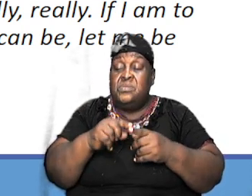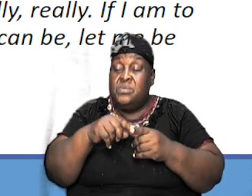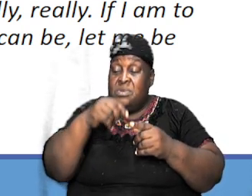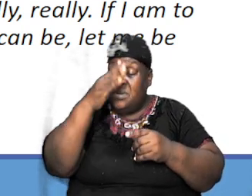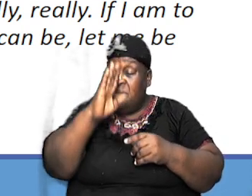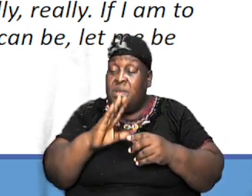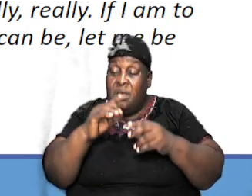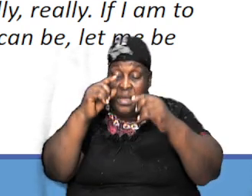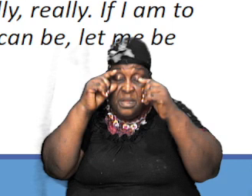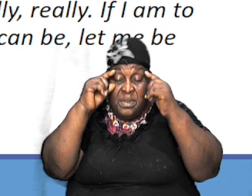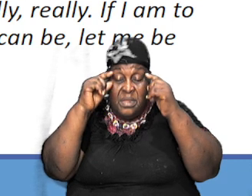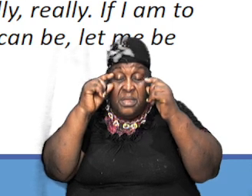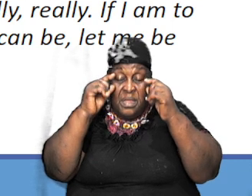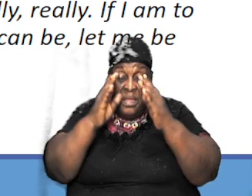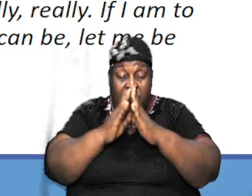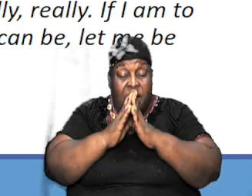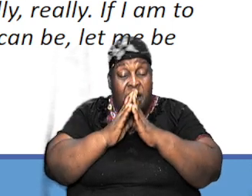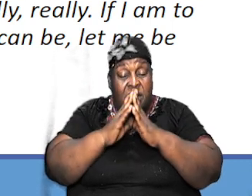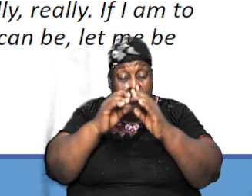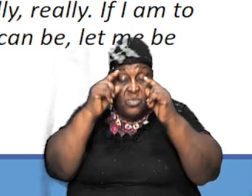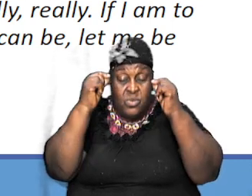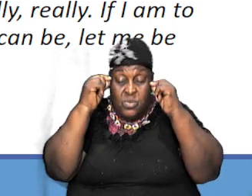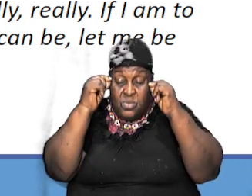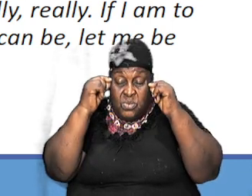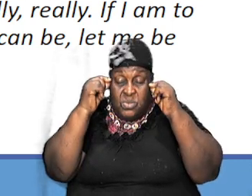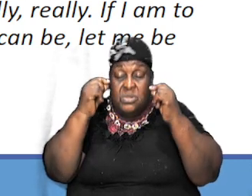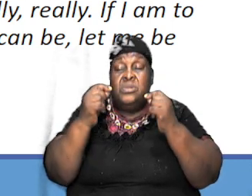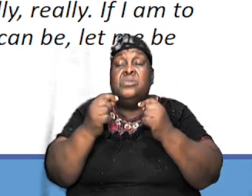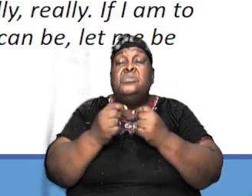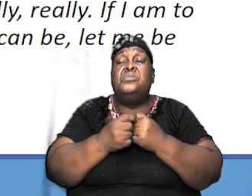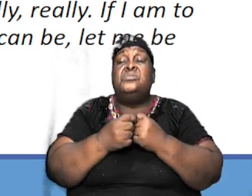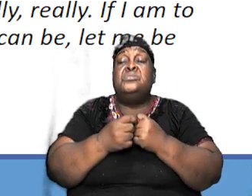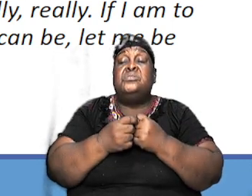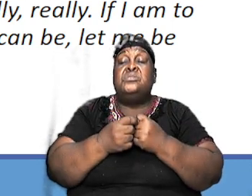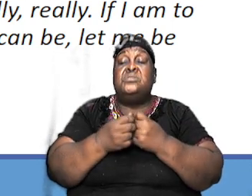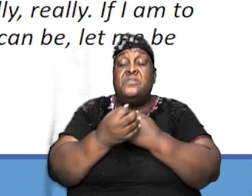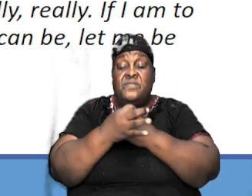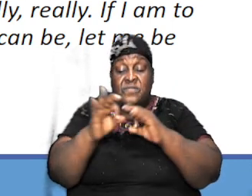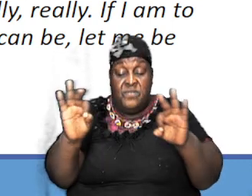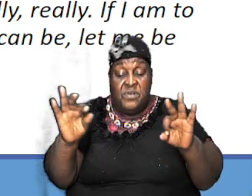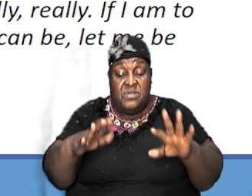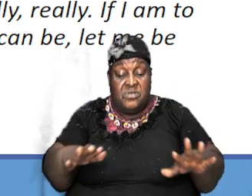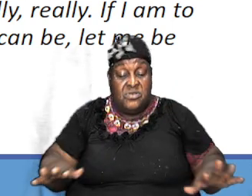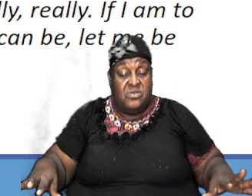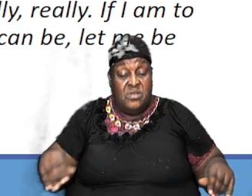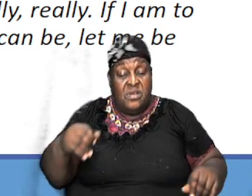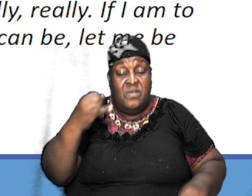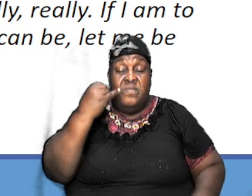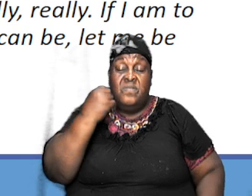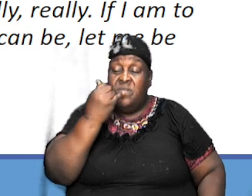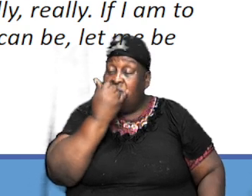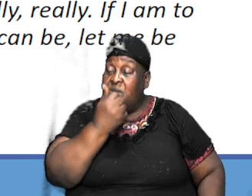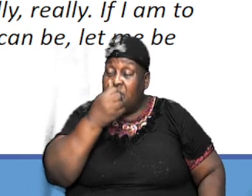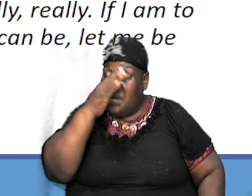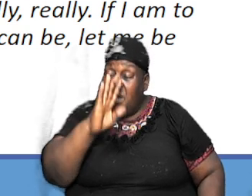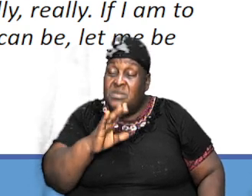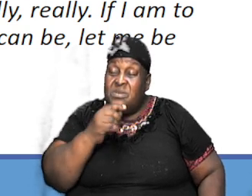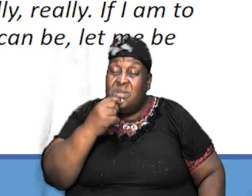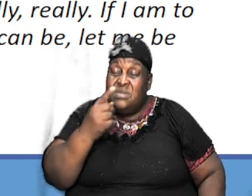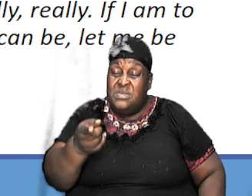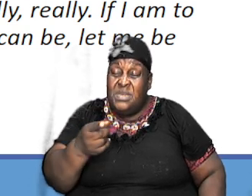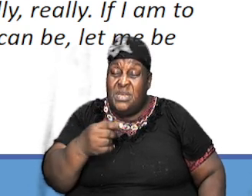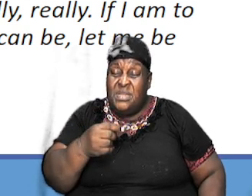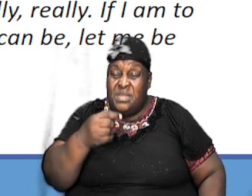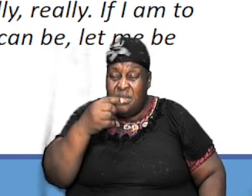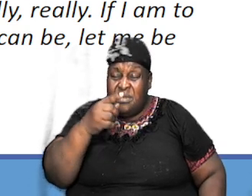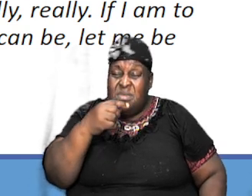to redeem the children of Israel. And Moses said to God, God, I'm going to go to these people and I'm going to